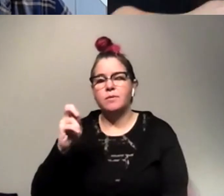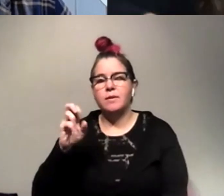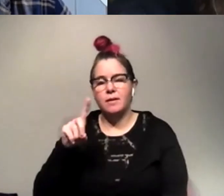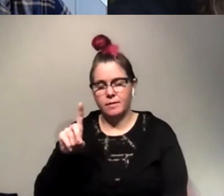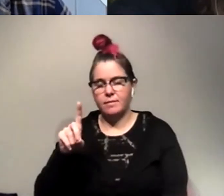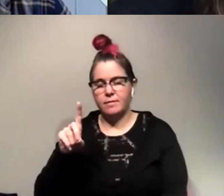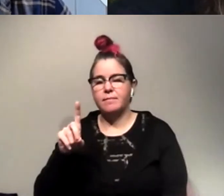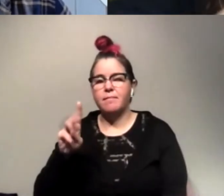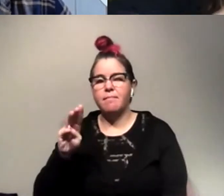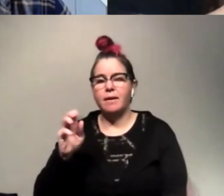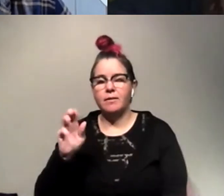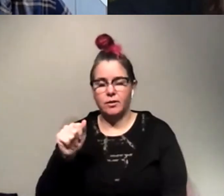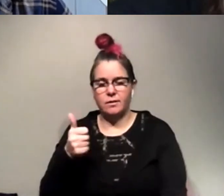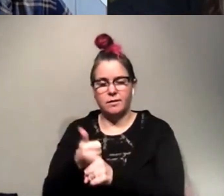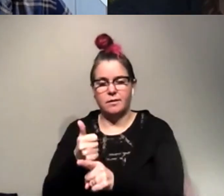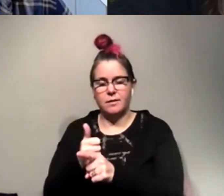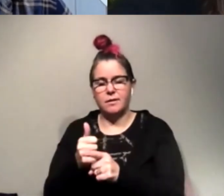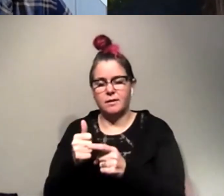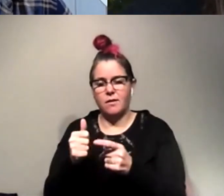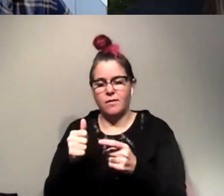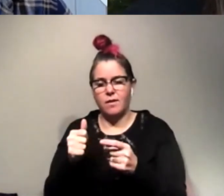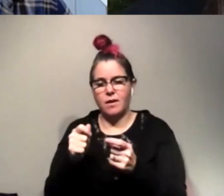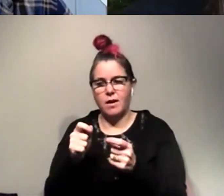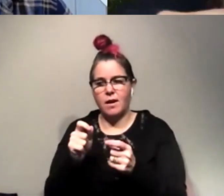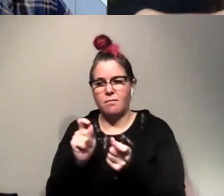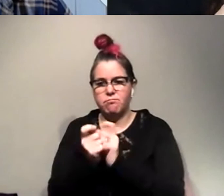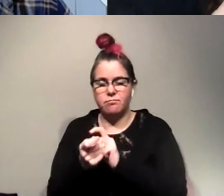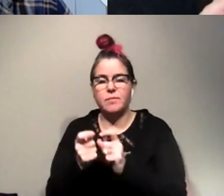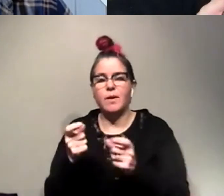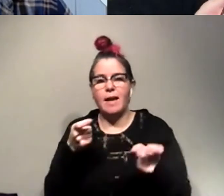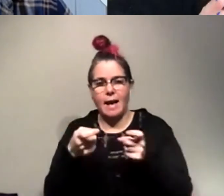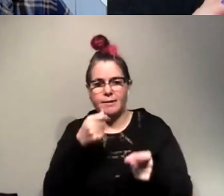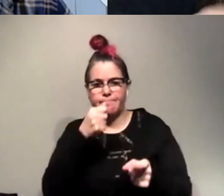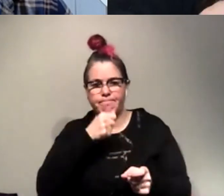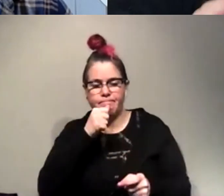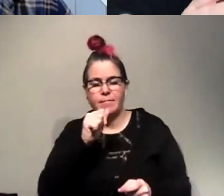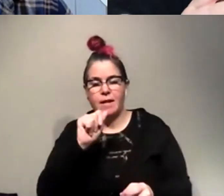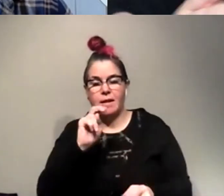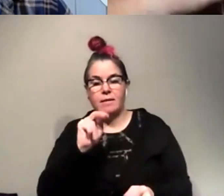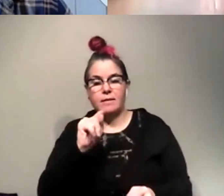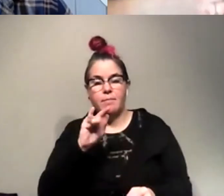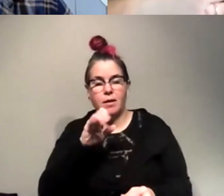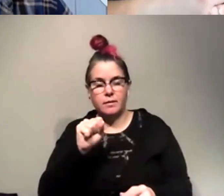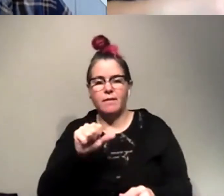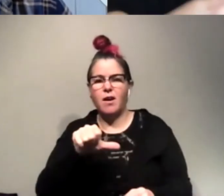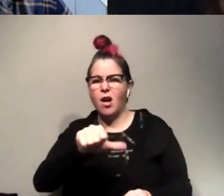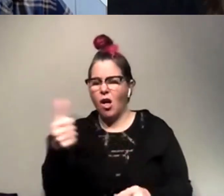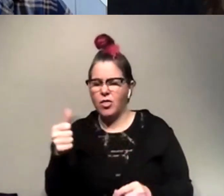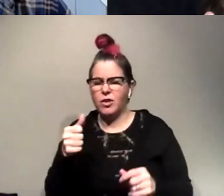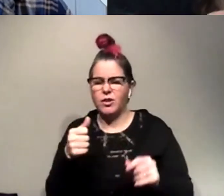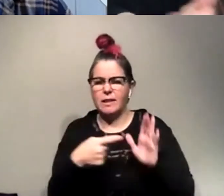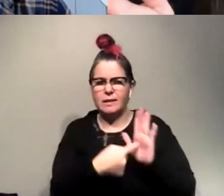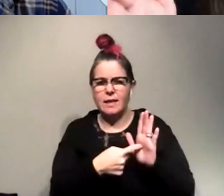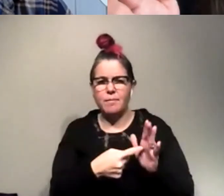case mutated to be able to handle antibiotics, but are there ever cases where a bacterium that might make a person